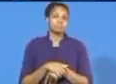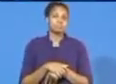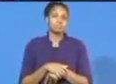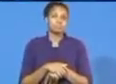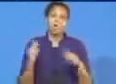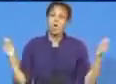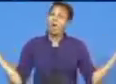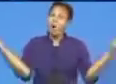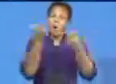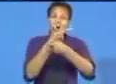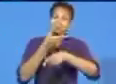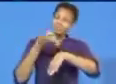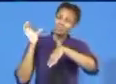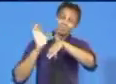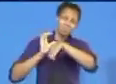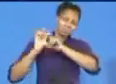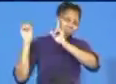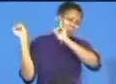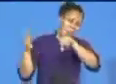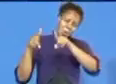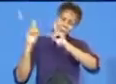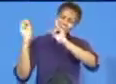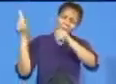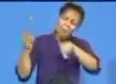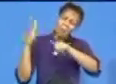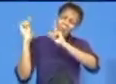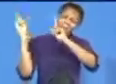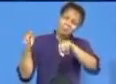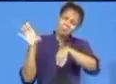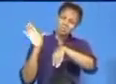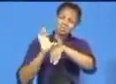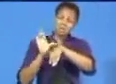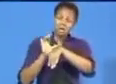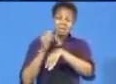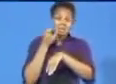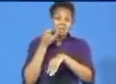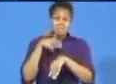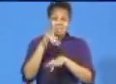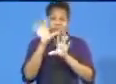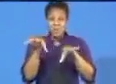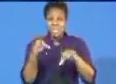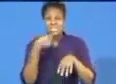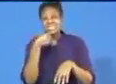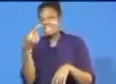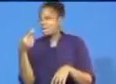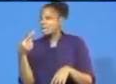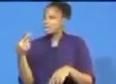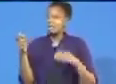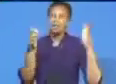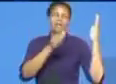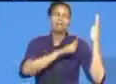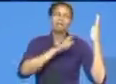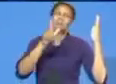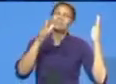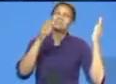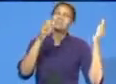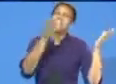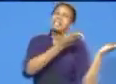All churched out. But if you can say, take me to the